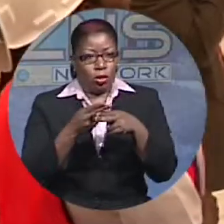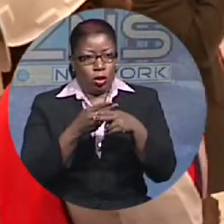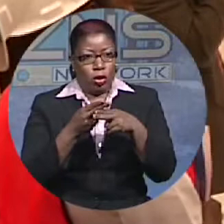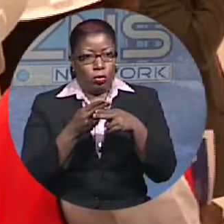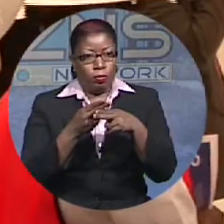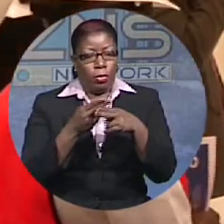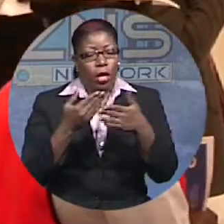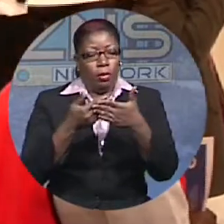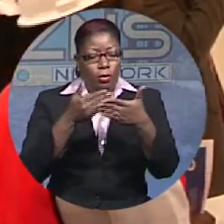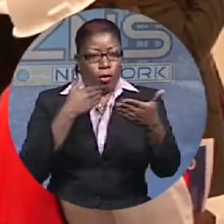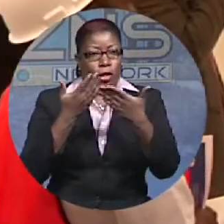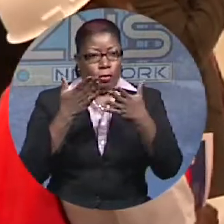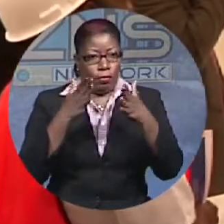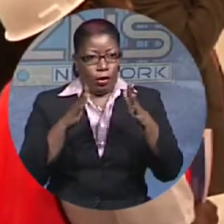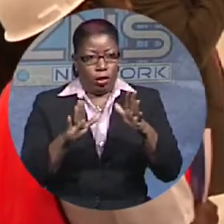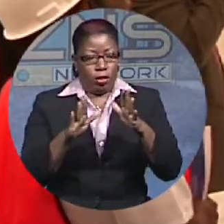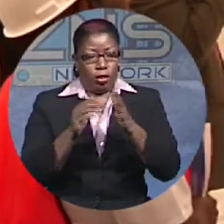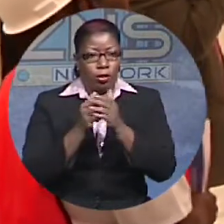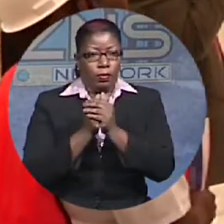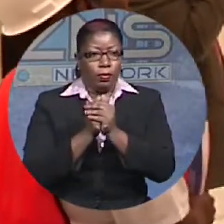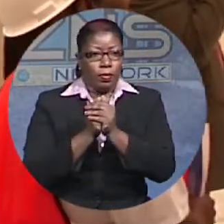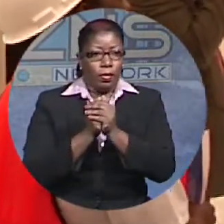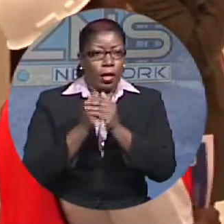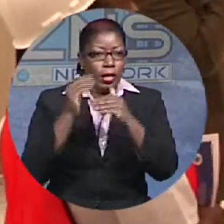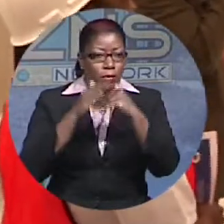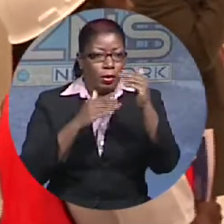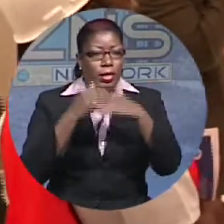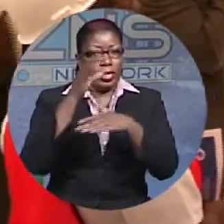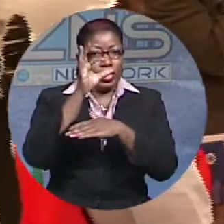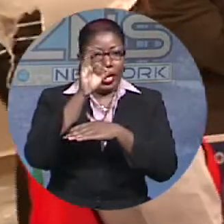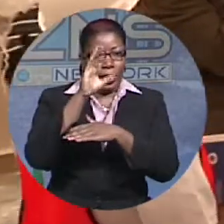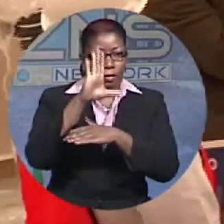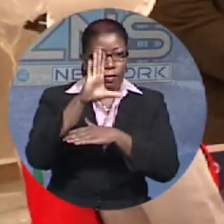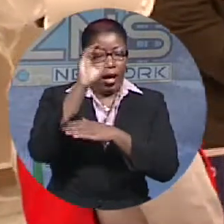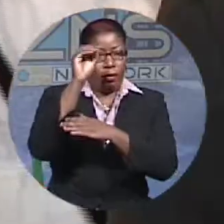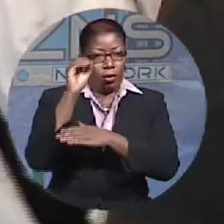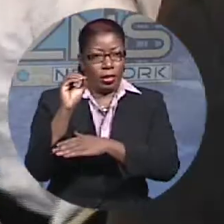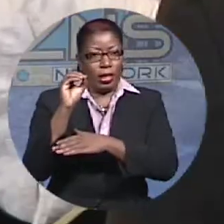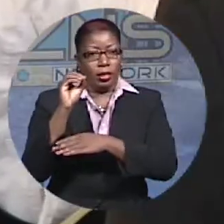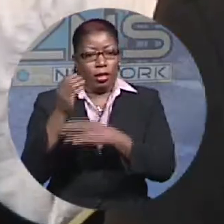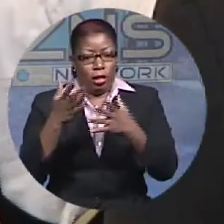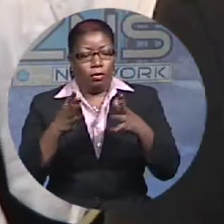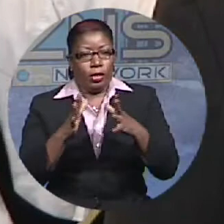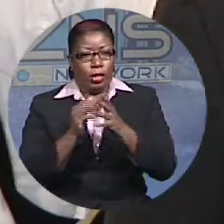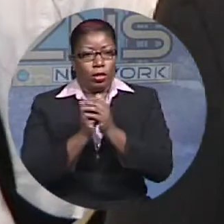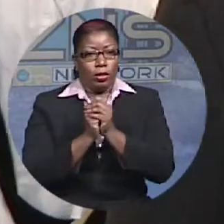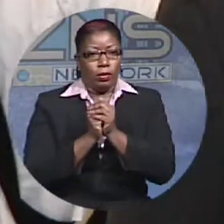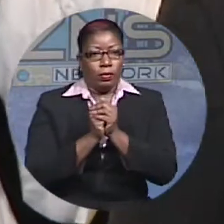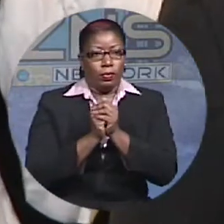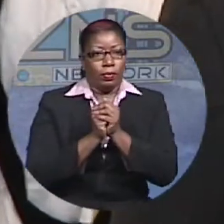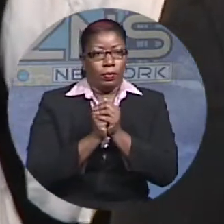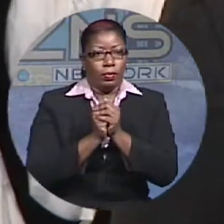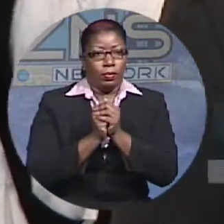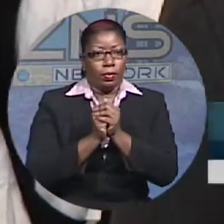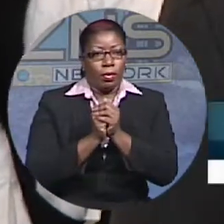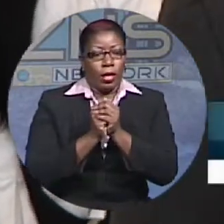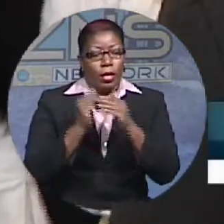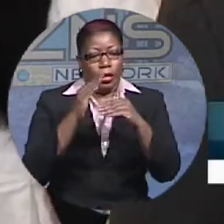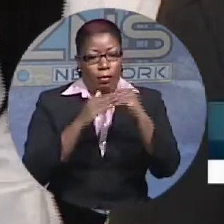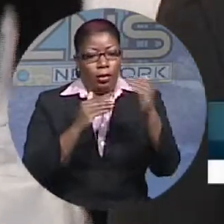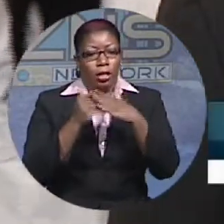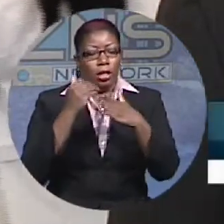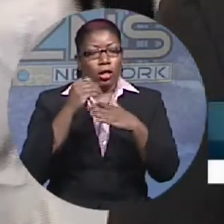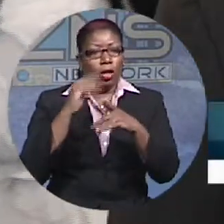Today, the 66,000 square feet facility is 95% complete. The facility will be handed over to the